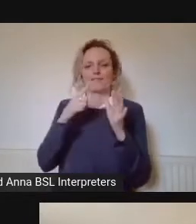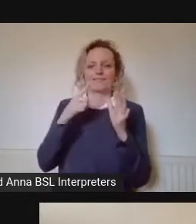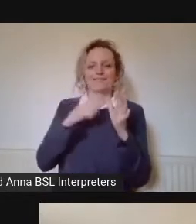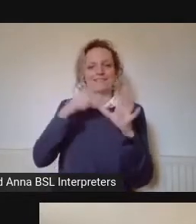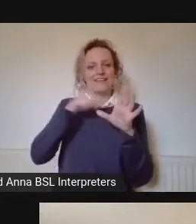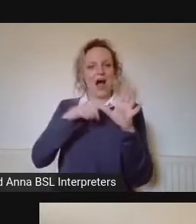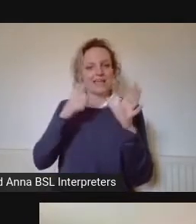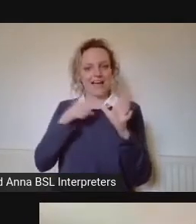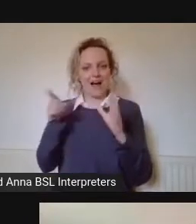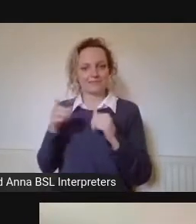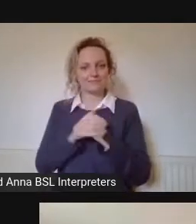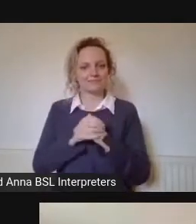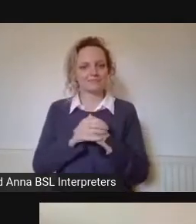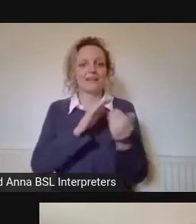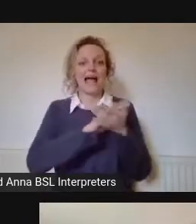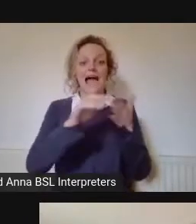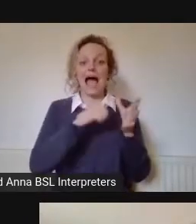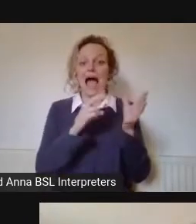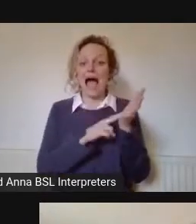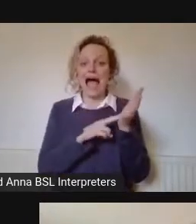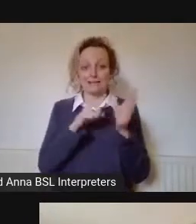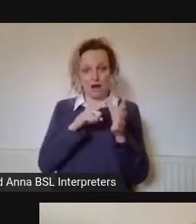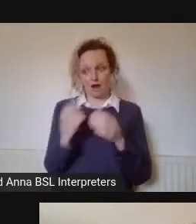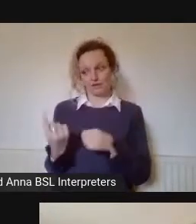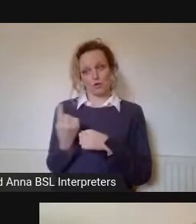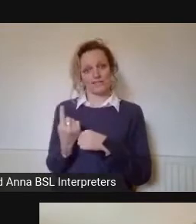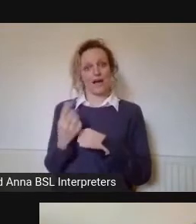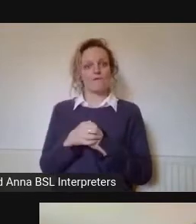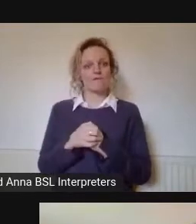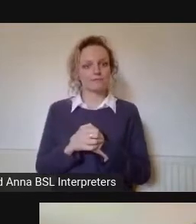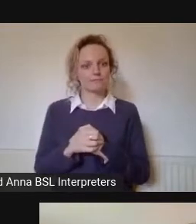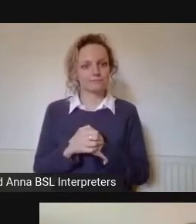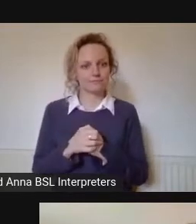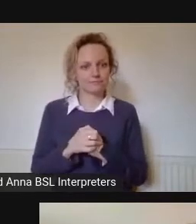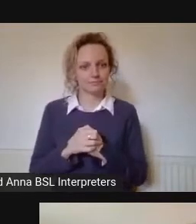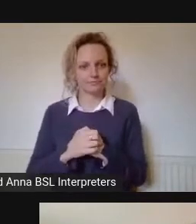Hannah, would you like to introduce yourself, please? Thank you.